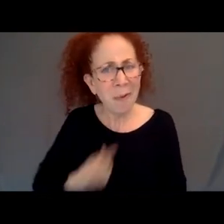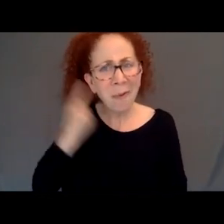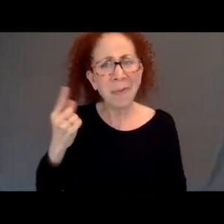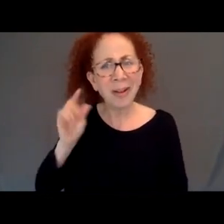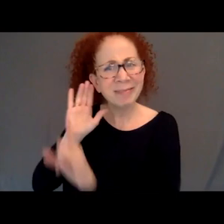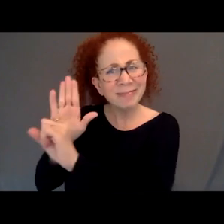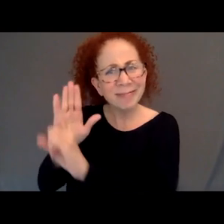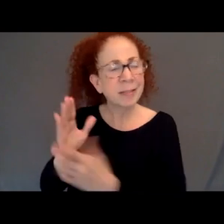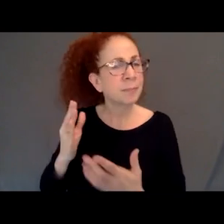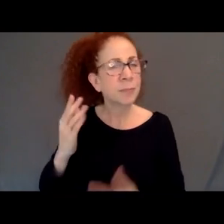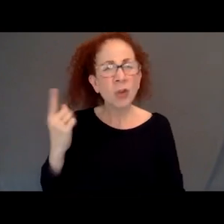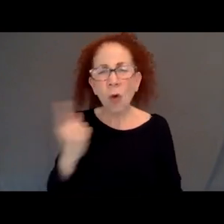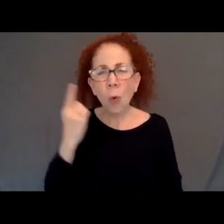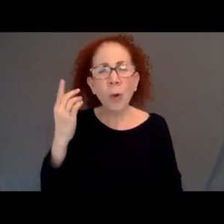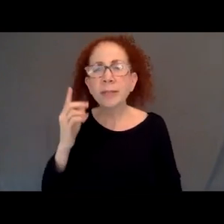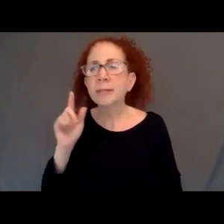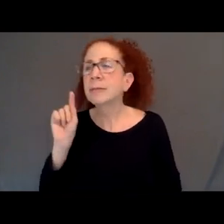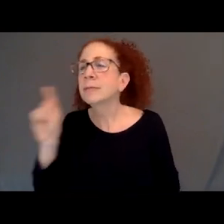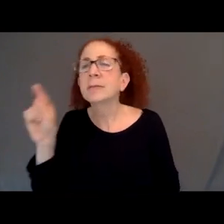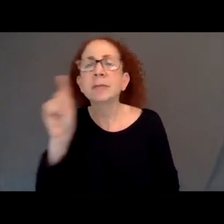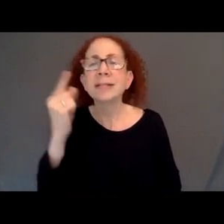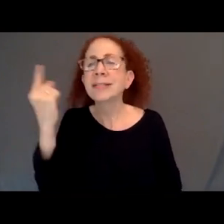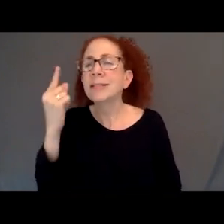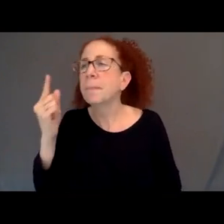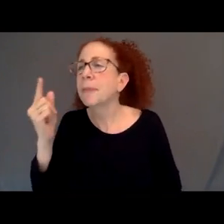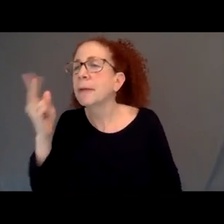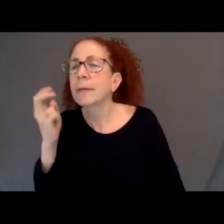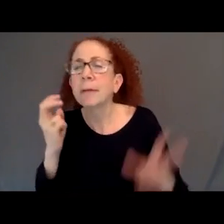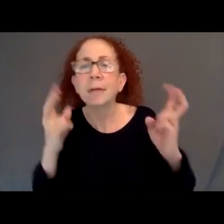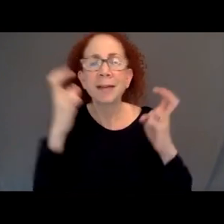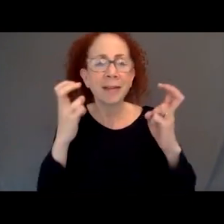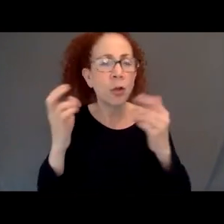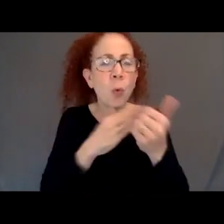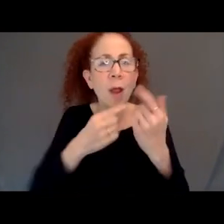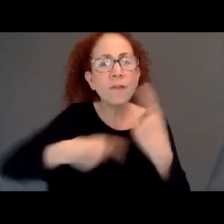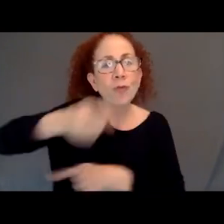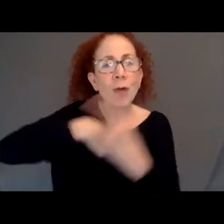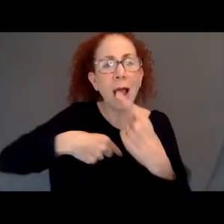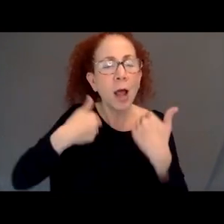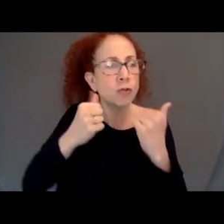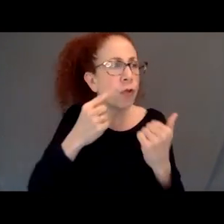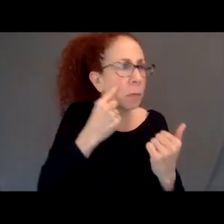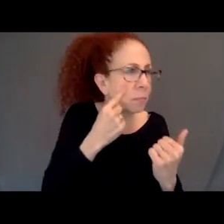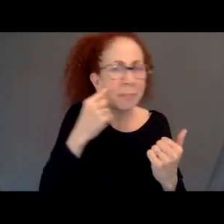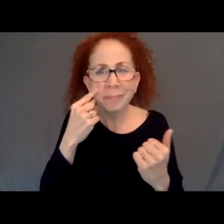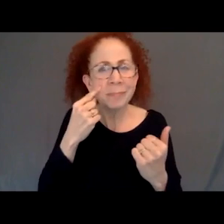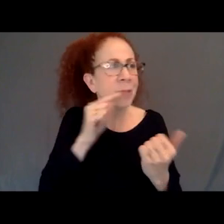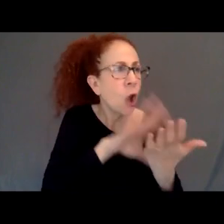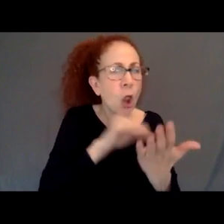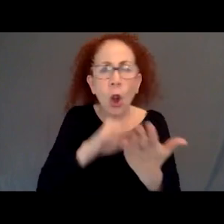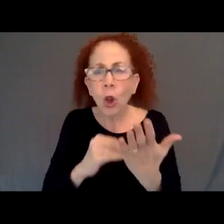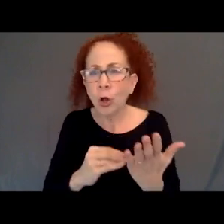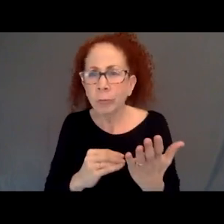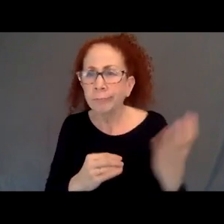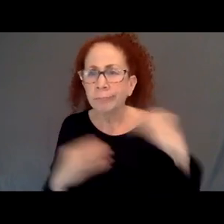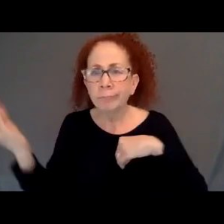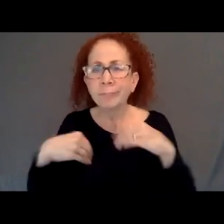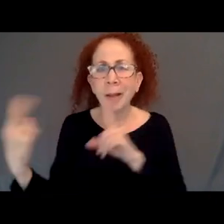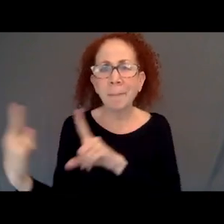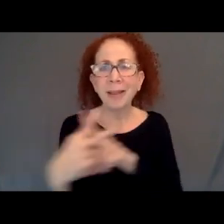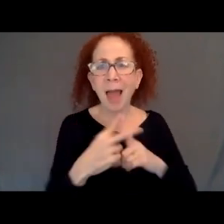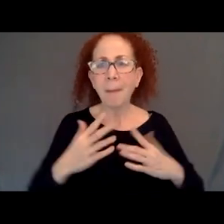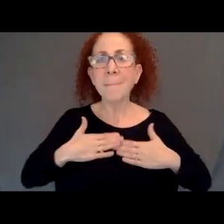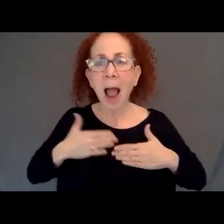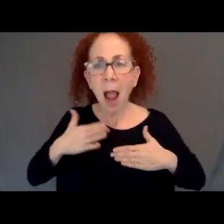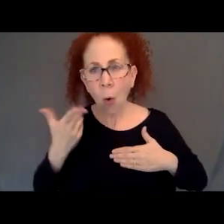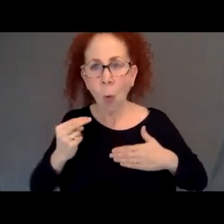there's always some type of quality from each of my coworkers or just whoever I'm around. I try to learn and soak it up and then apply it through my own voice